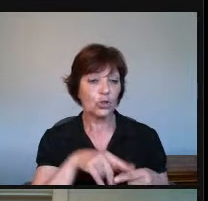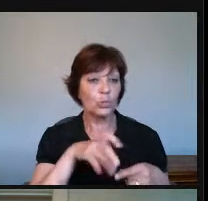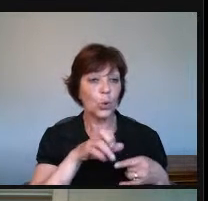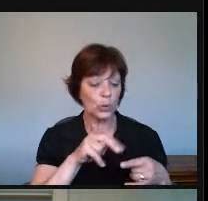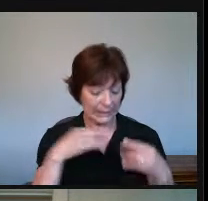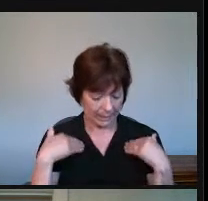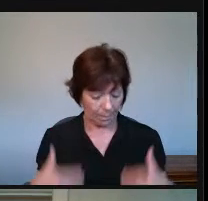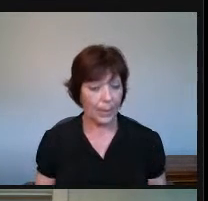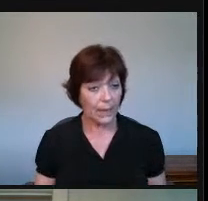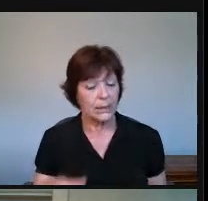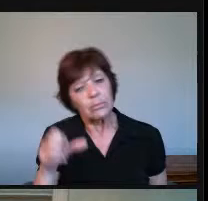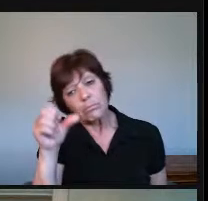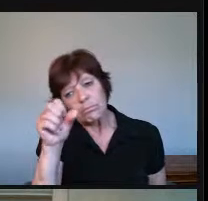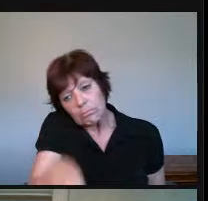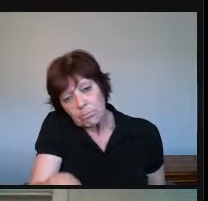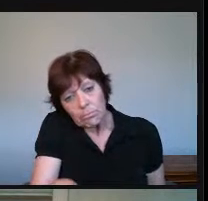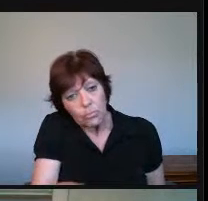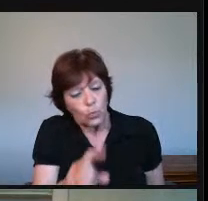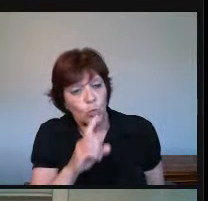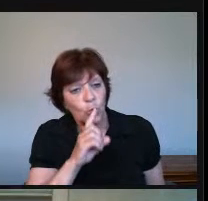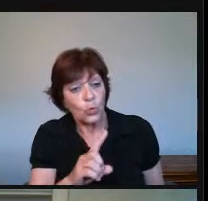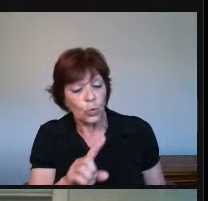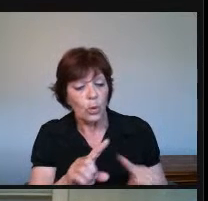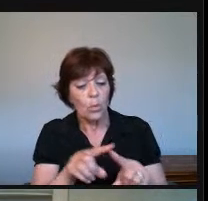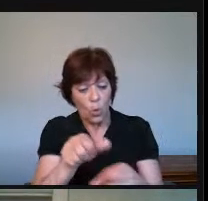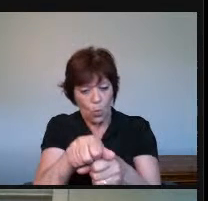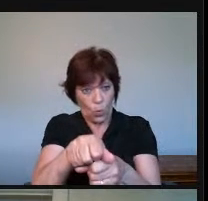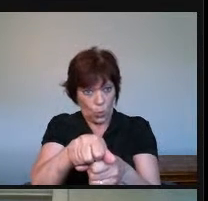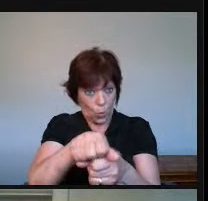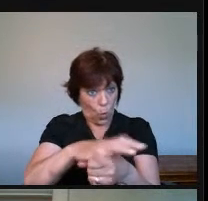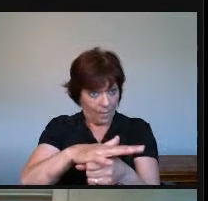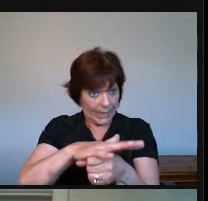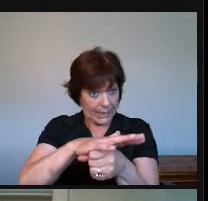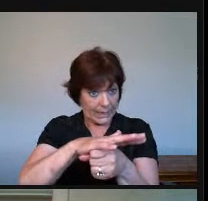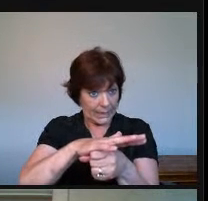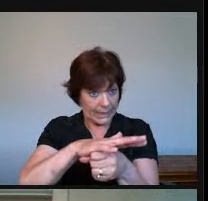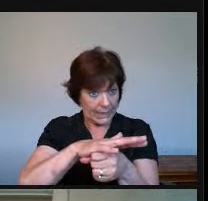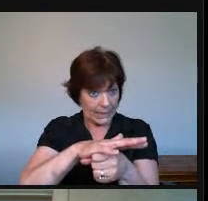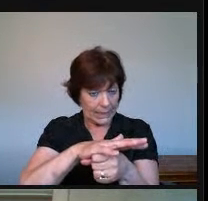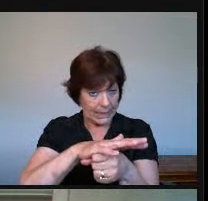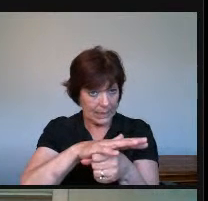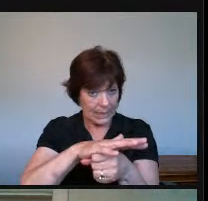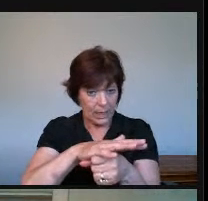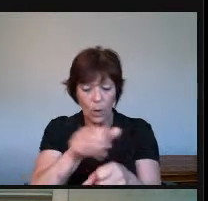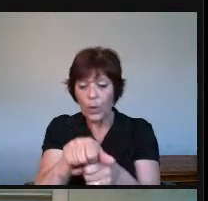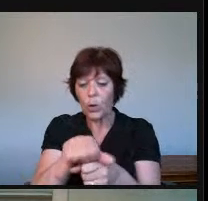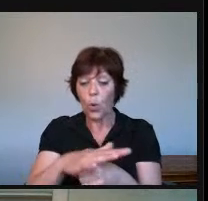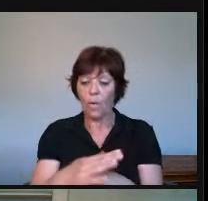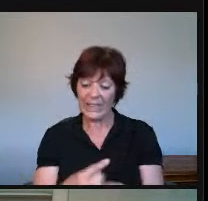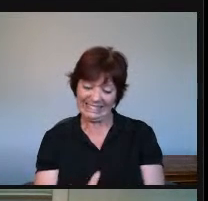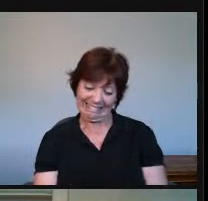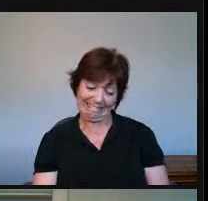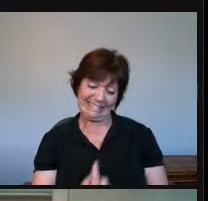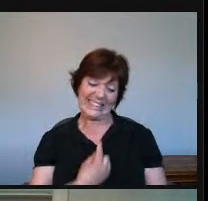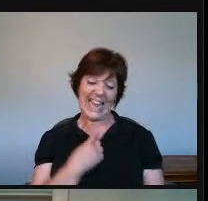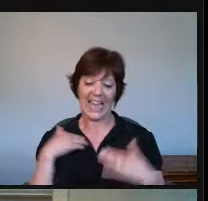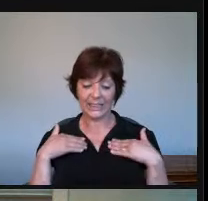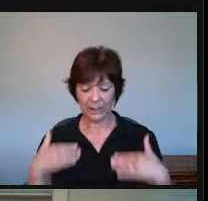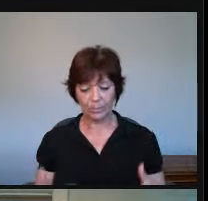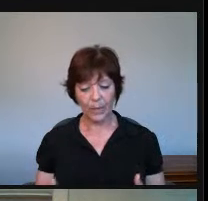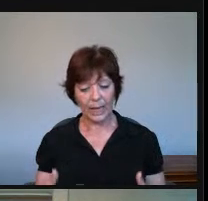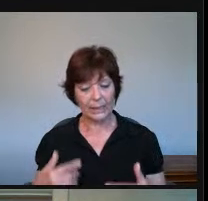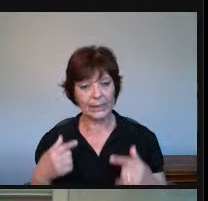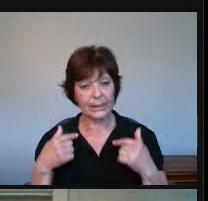Yes, I'm sure that's true. When the COVID attacks us and we